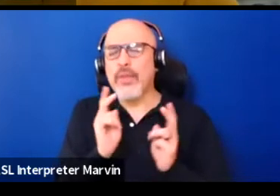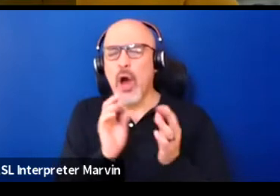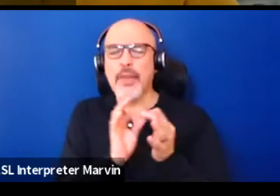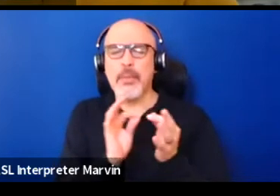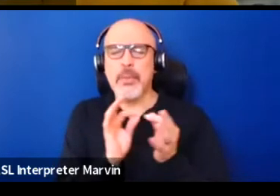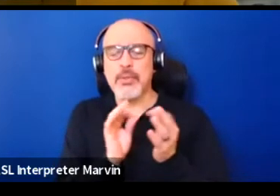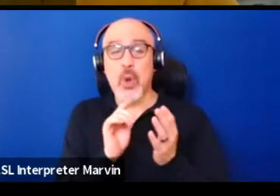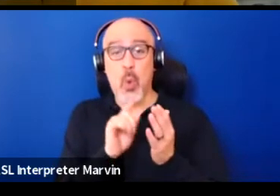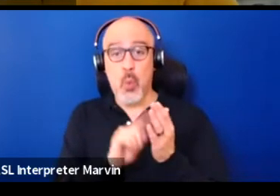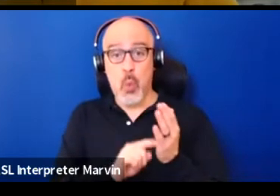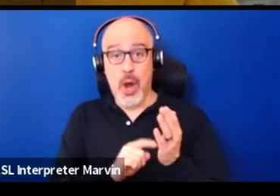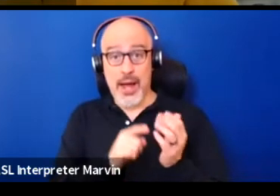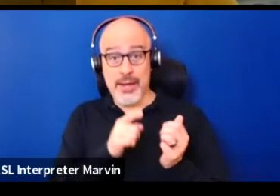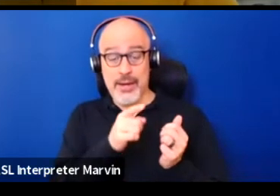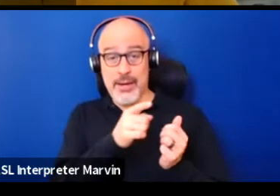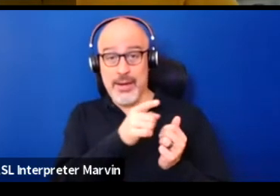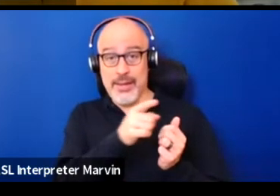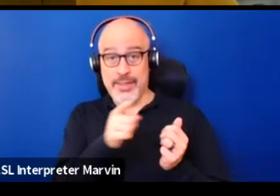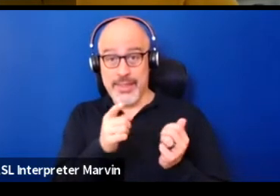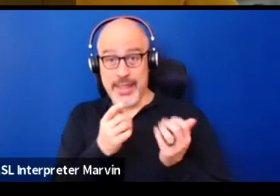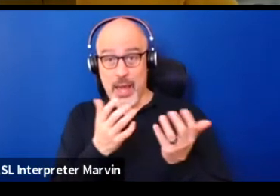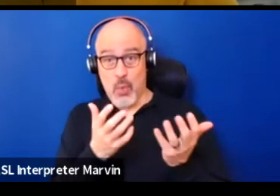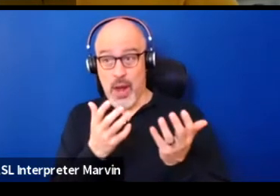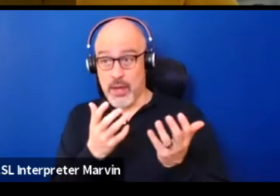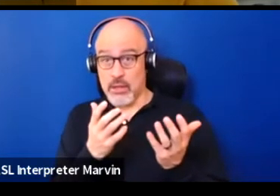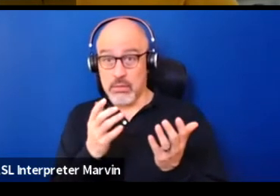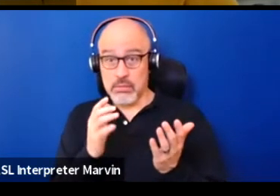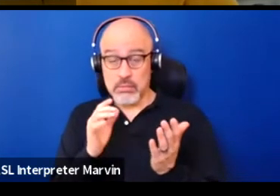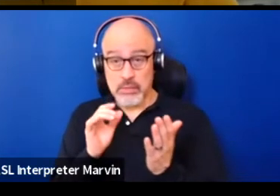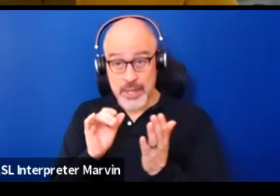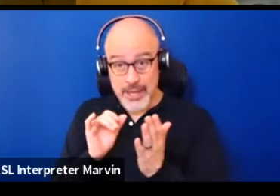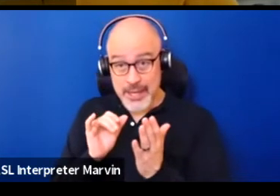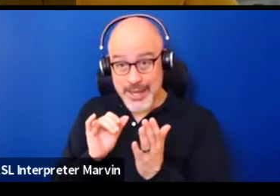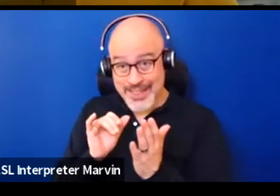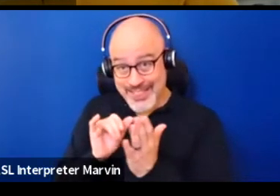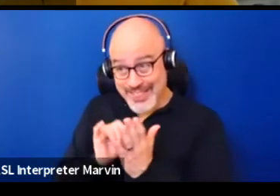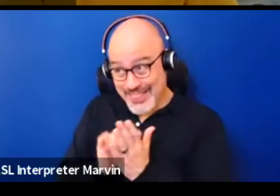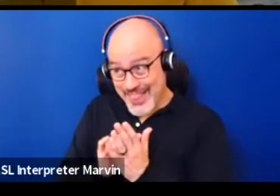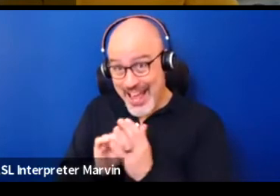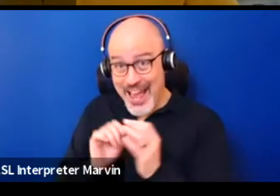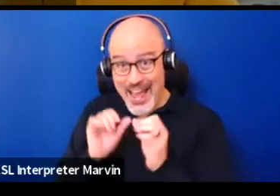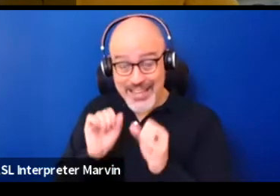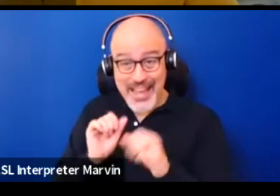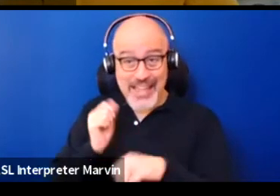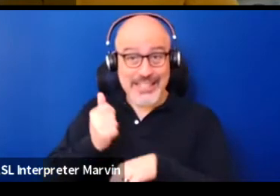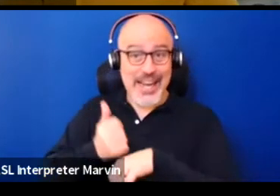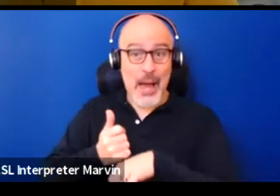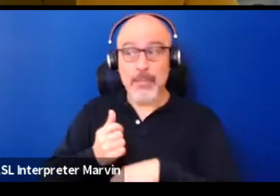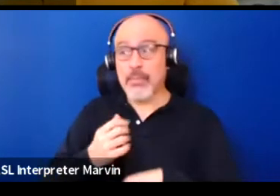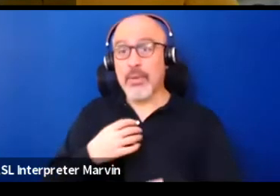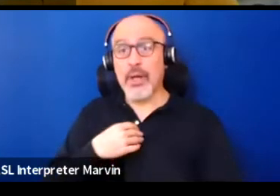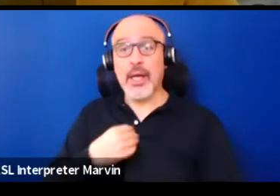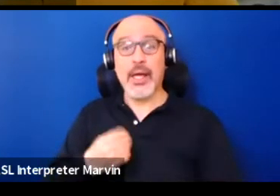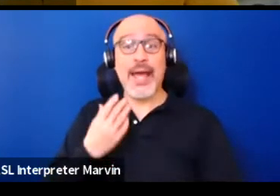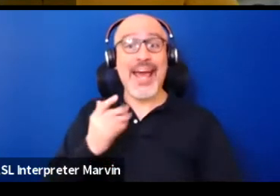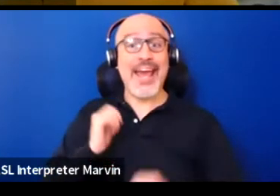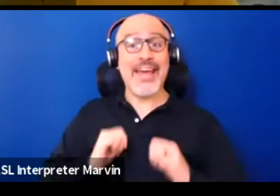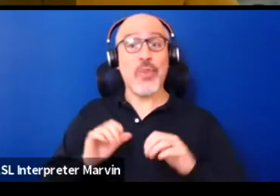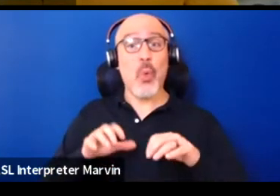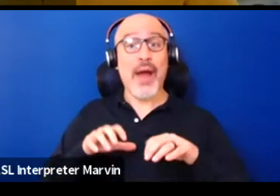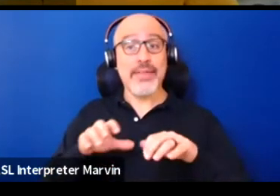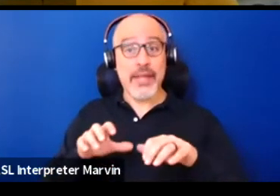they want, can that exist in what we're now calling the white theater, or does that